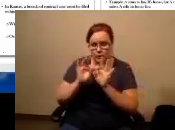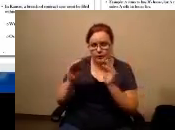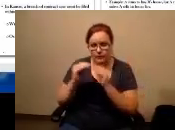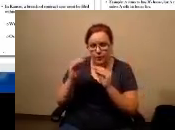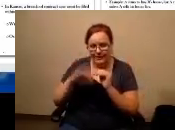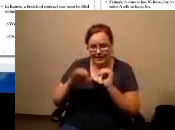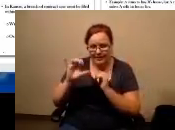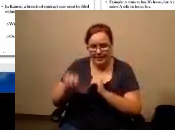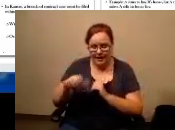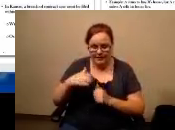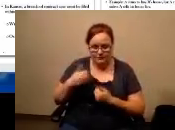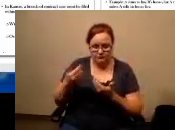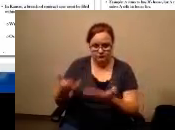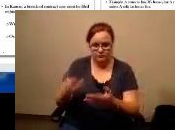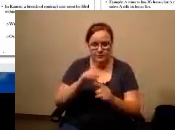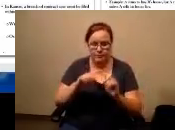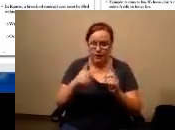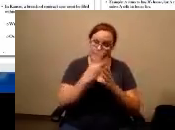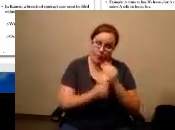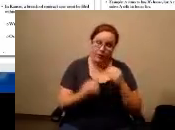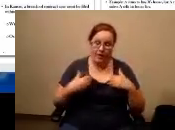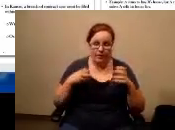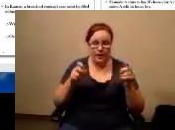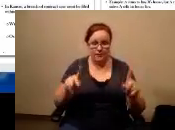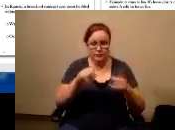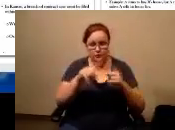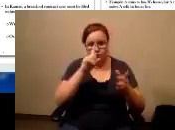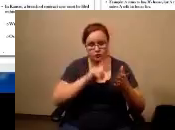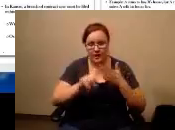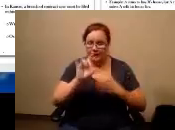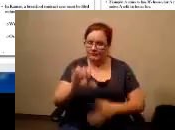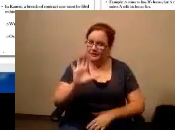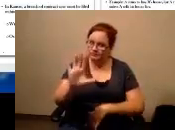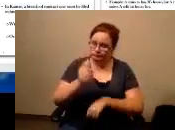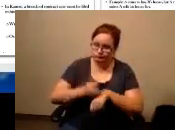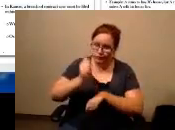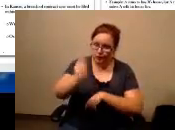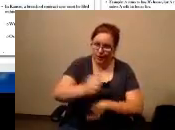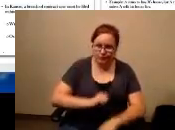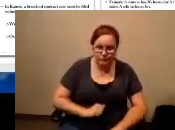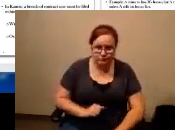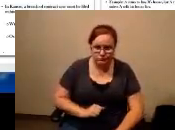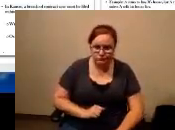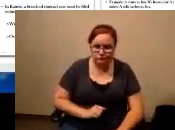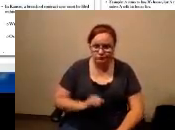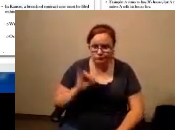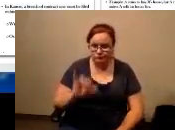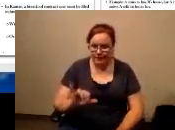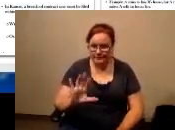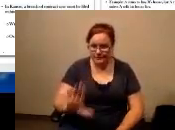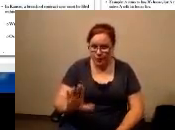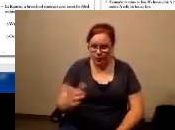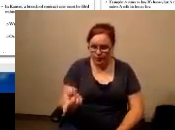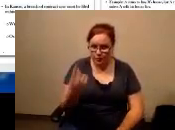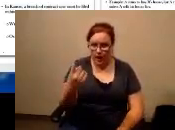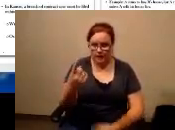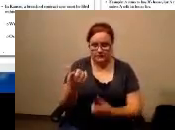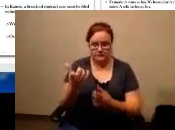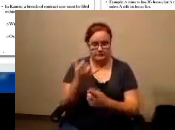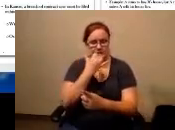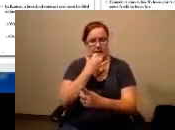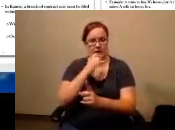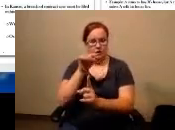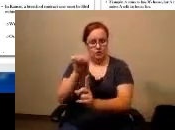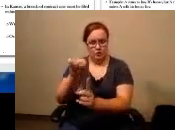but both sides had the opportunity to check it out. That's your problem. It's a unilateral mistake. One person made a mistake. You, city, not